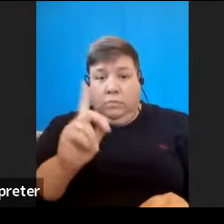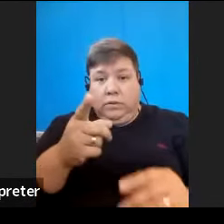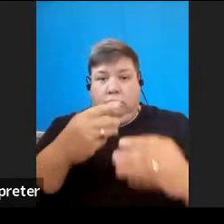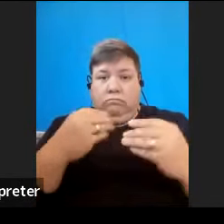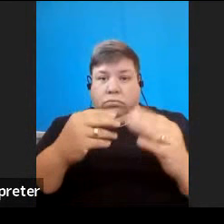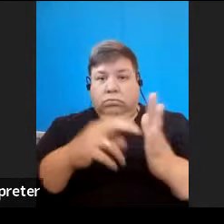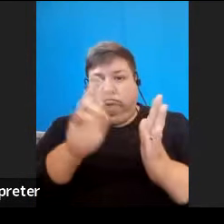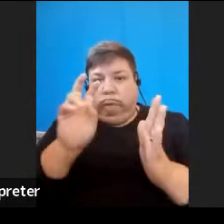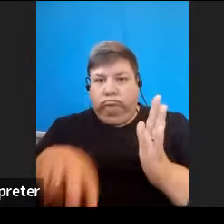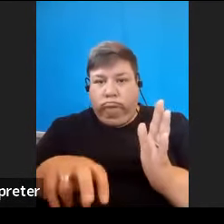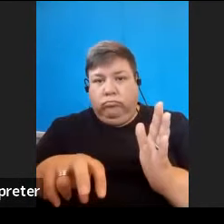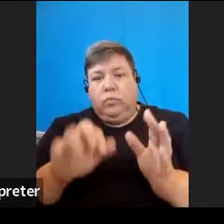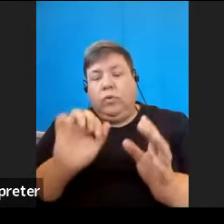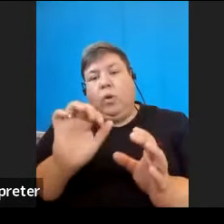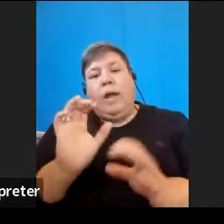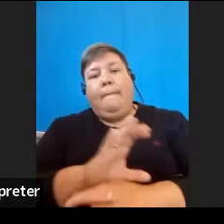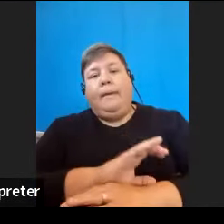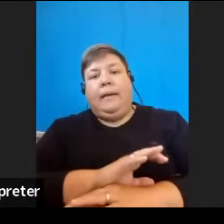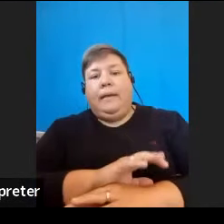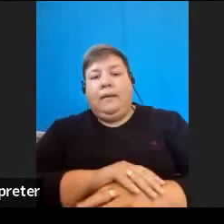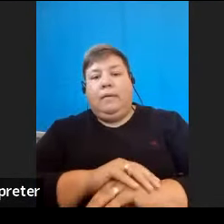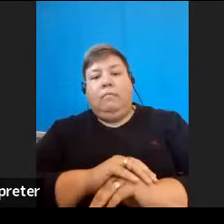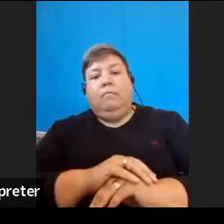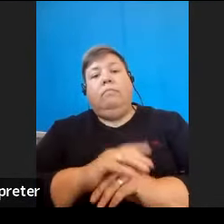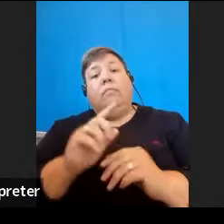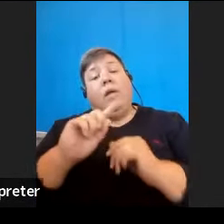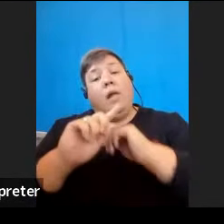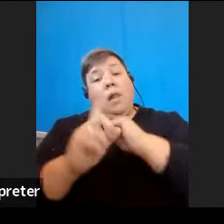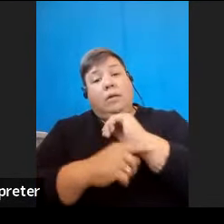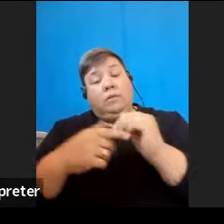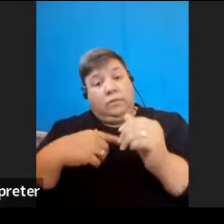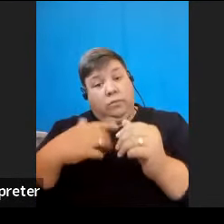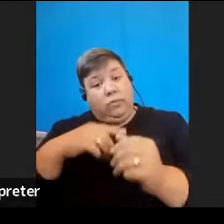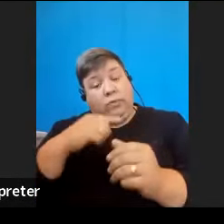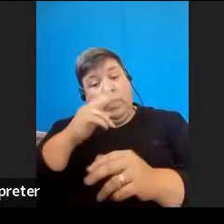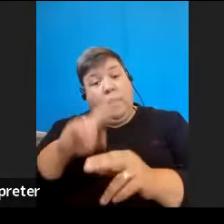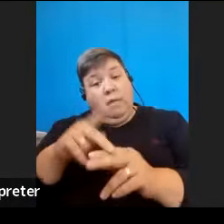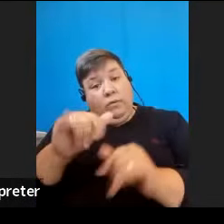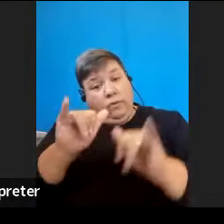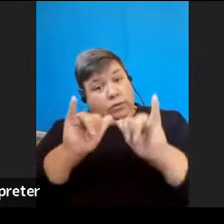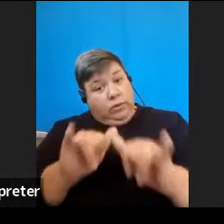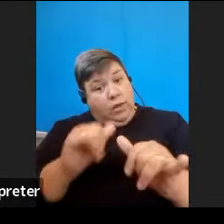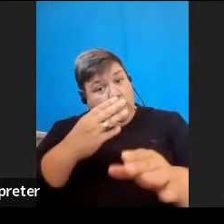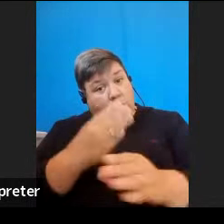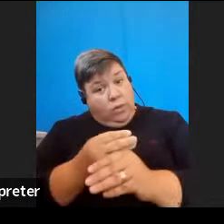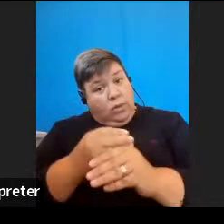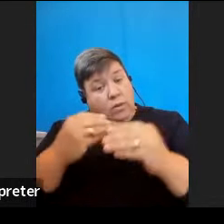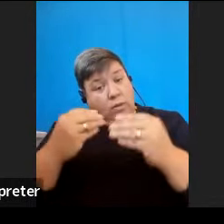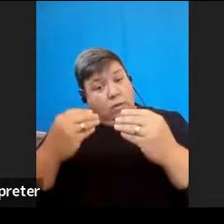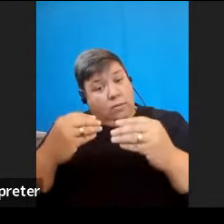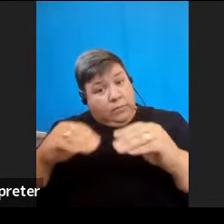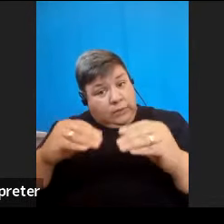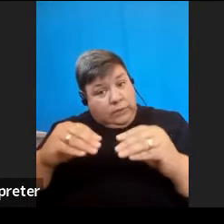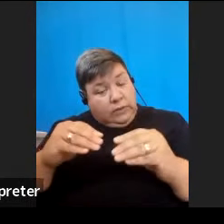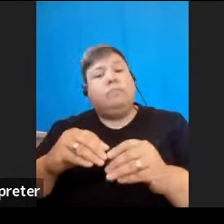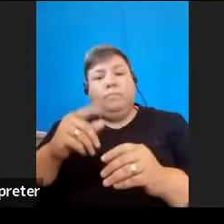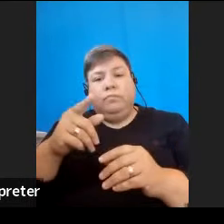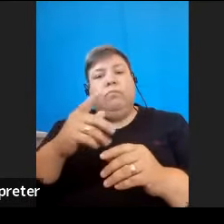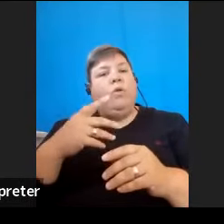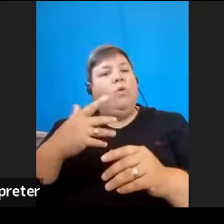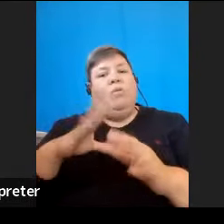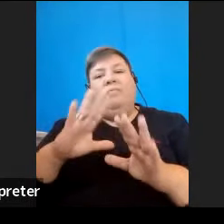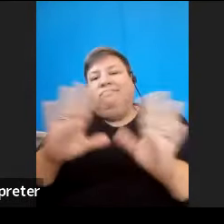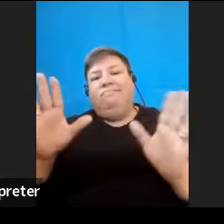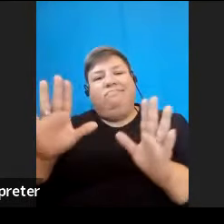Lastly, what I will say, if you remain compliant, you will avoid penalties and